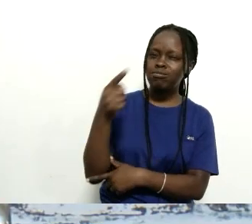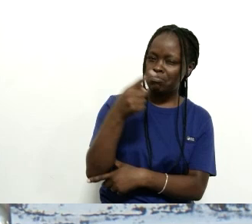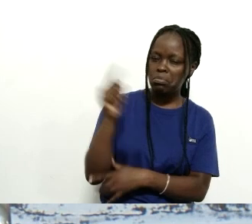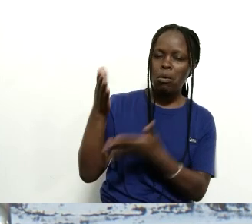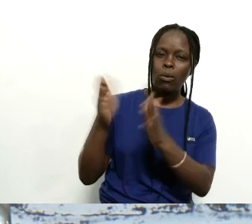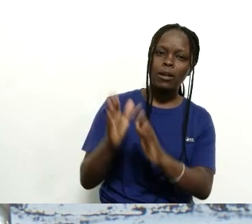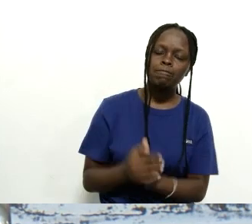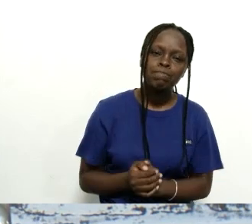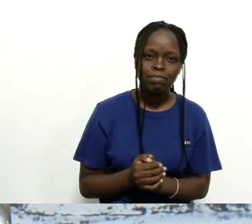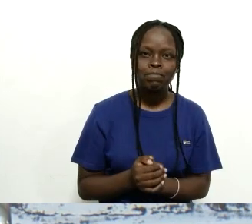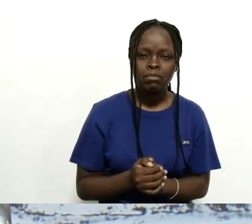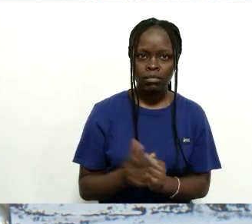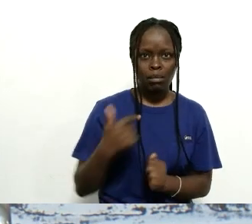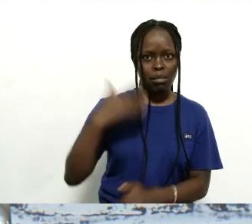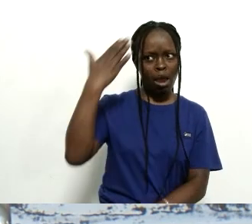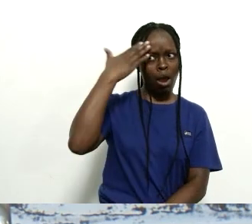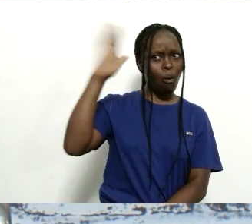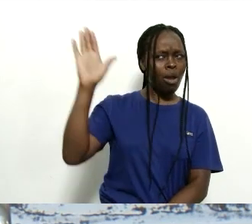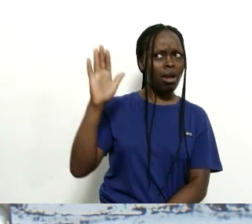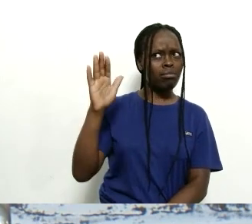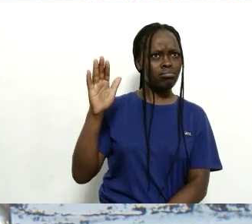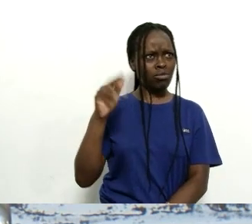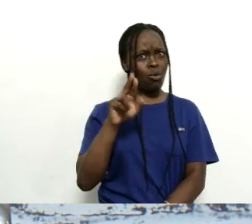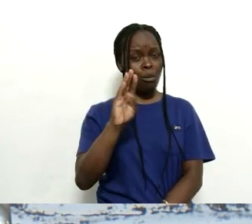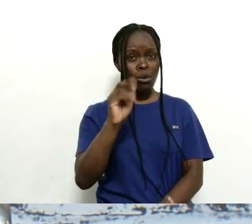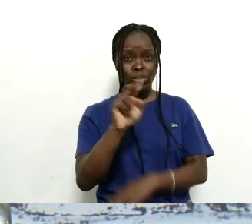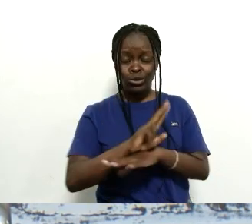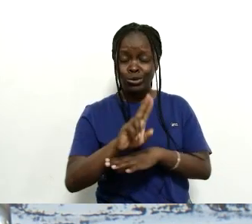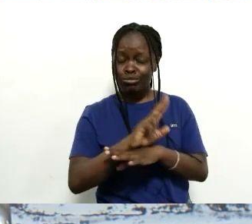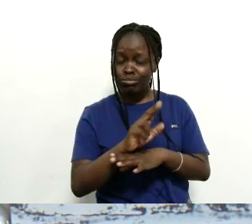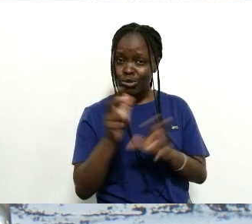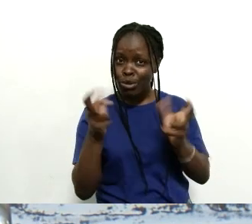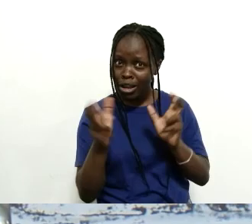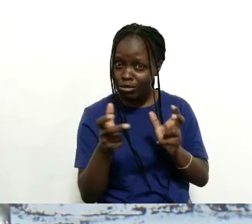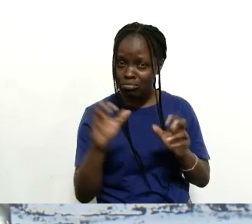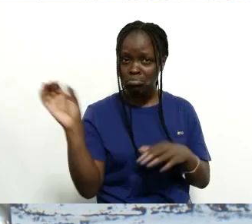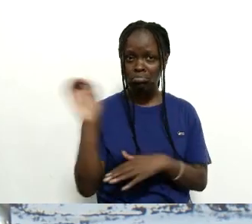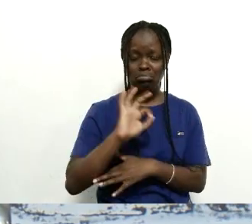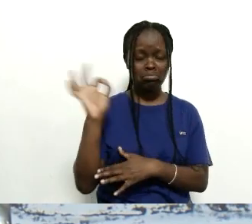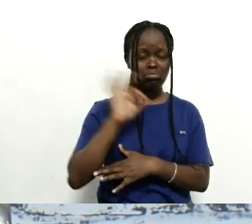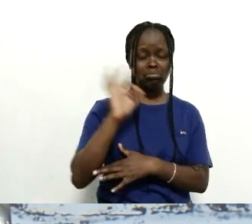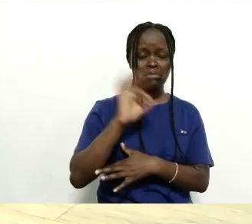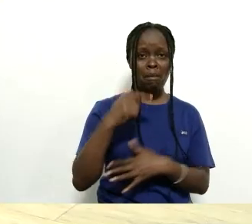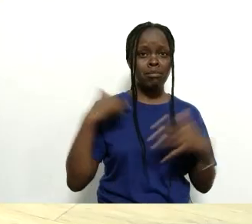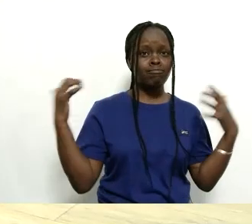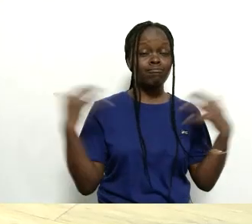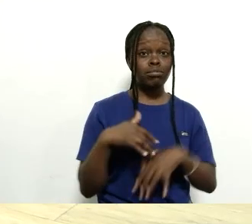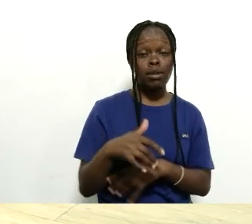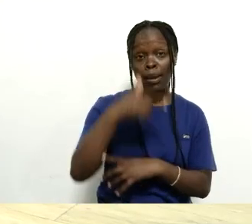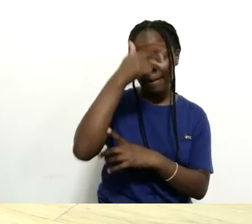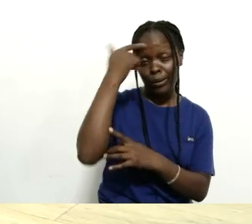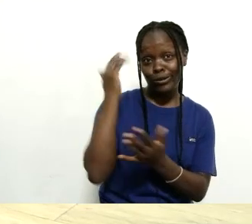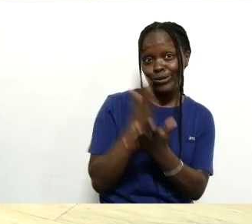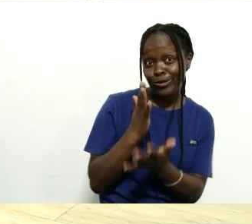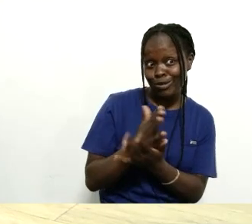And therefore, when our teachers will be empowered, the technologies there will be able to do it. But for